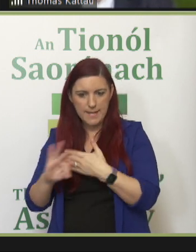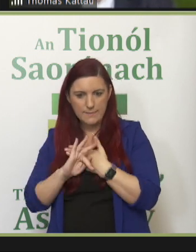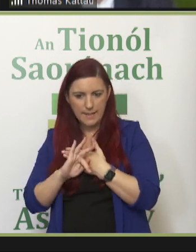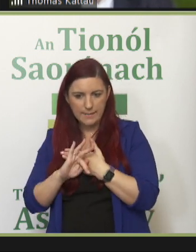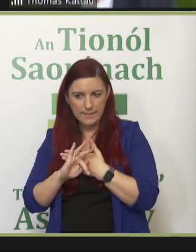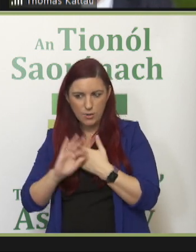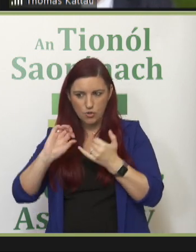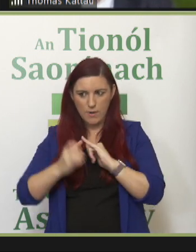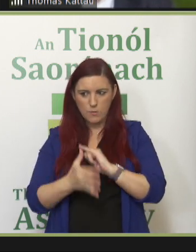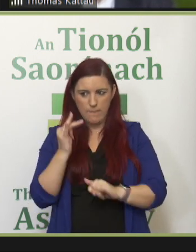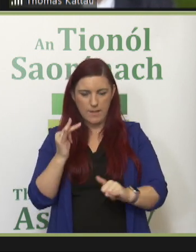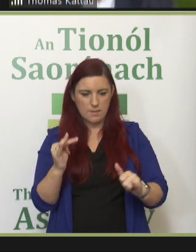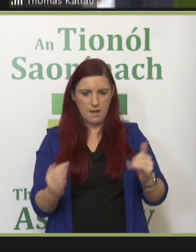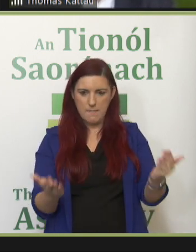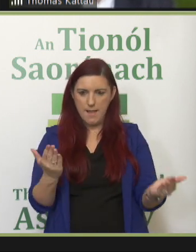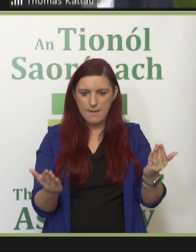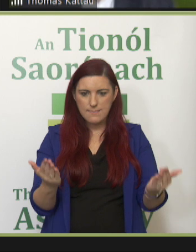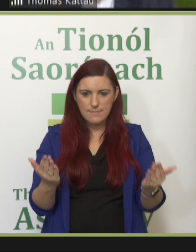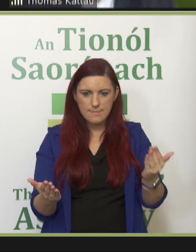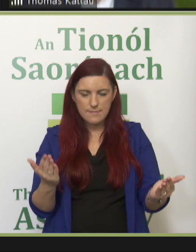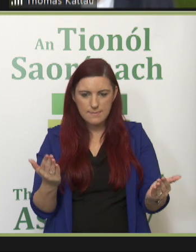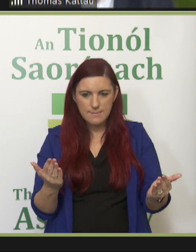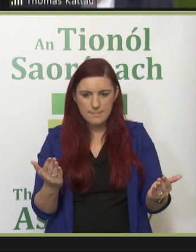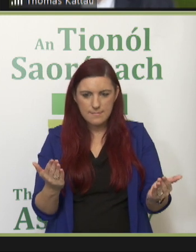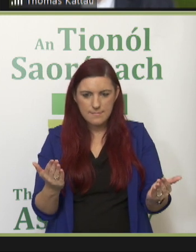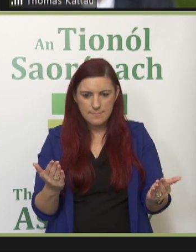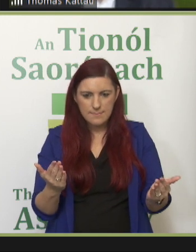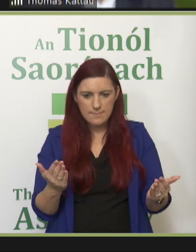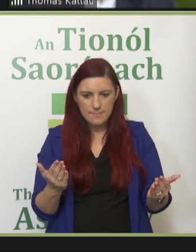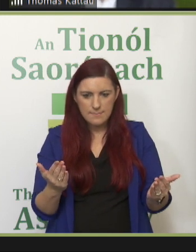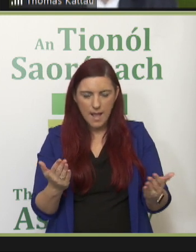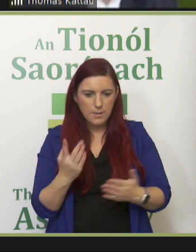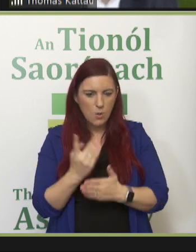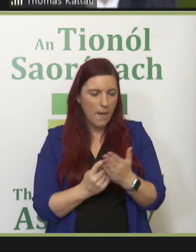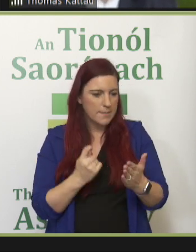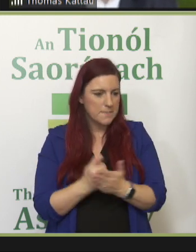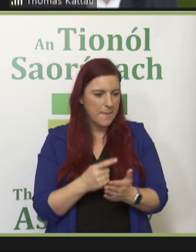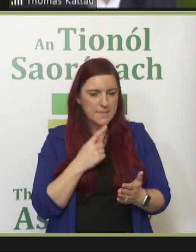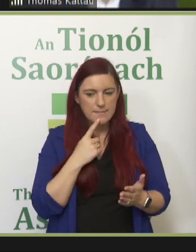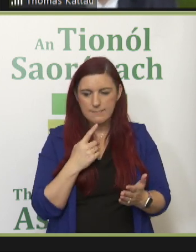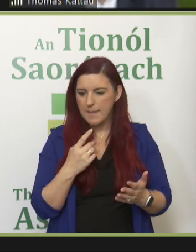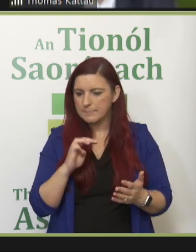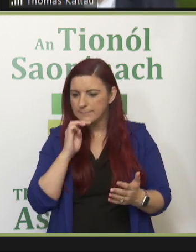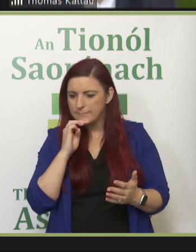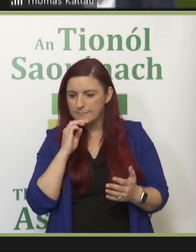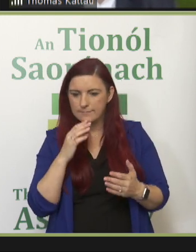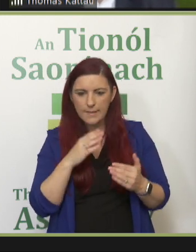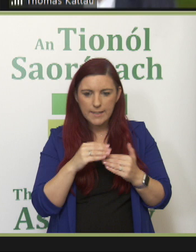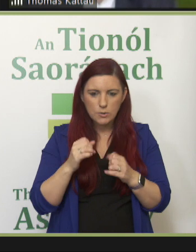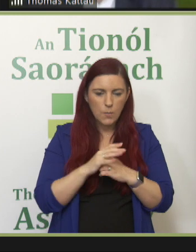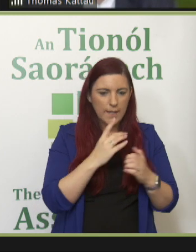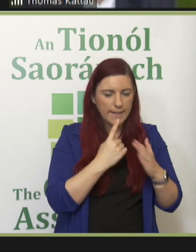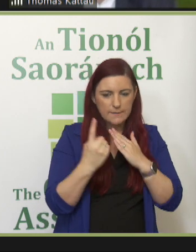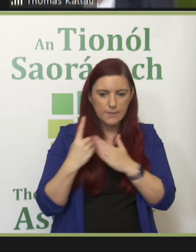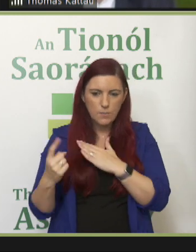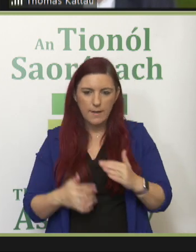safety require sometimes instruments that lead to restriction of individual rights. This is the challenge what governments have to